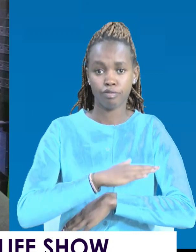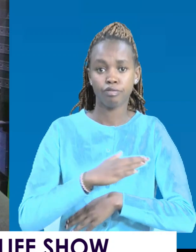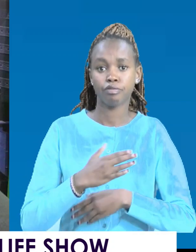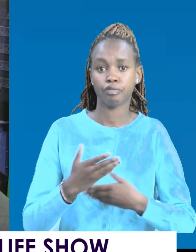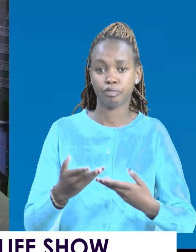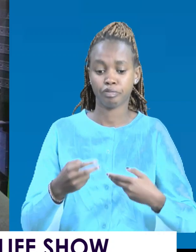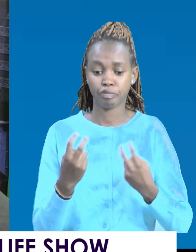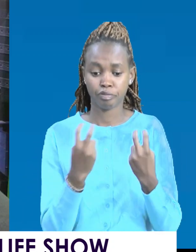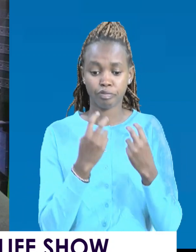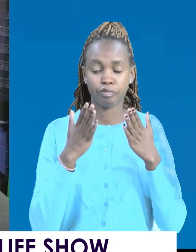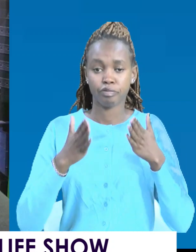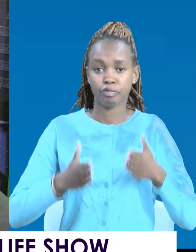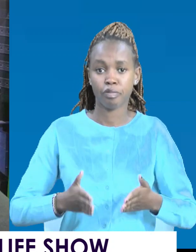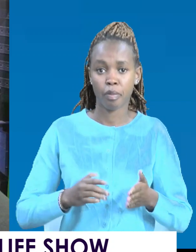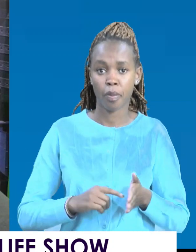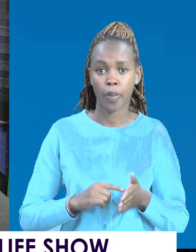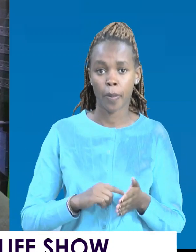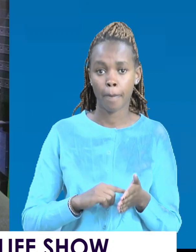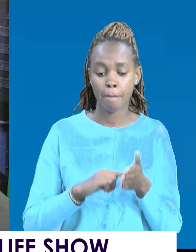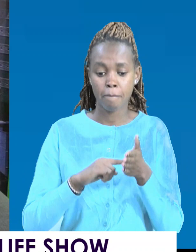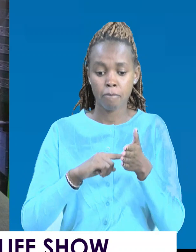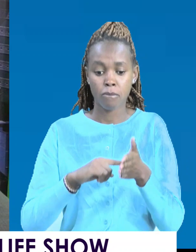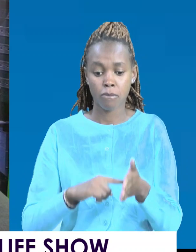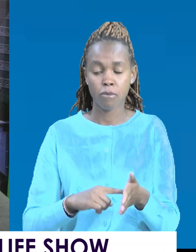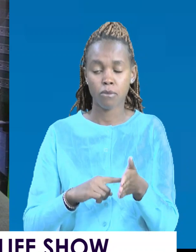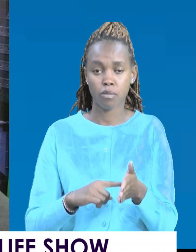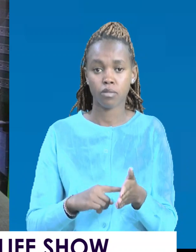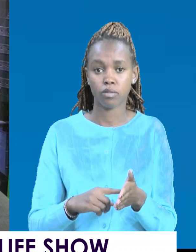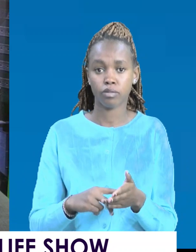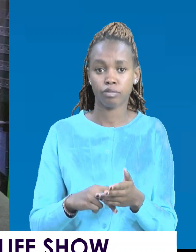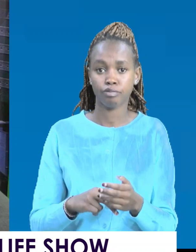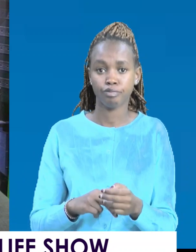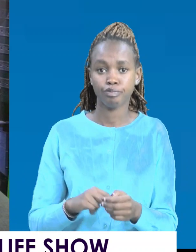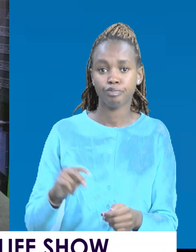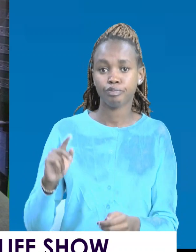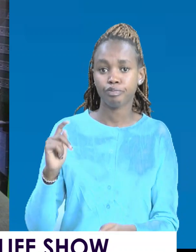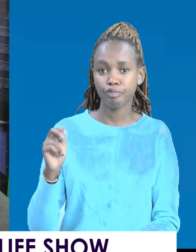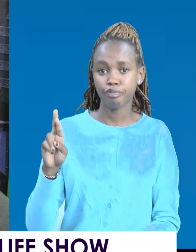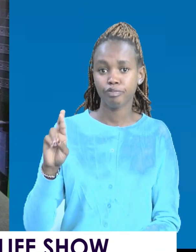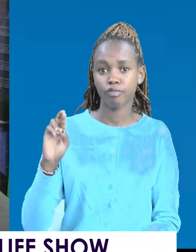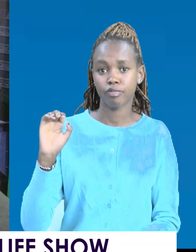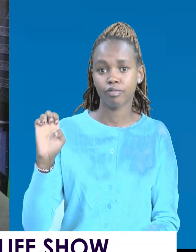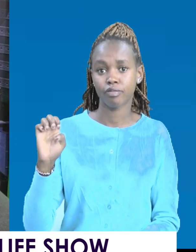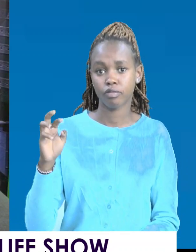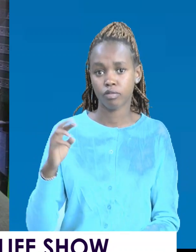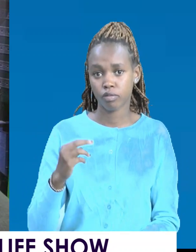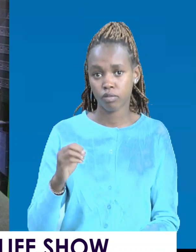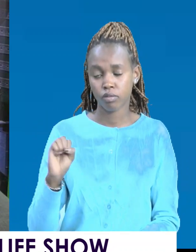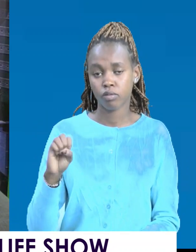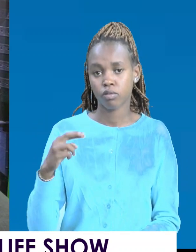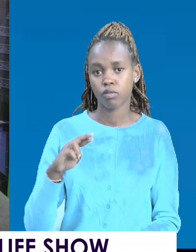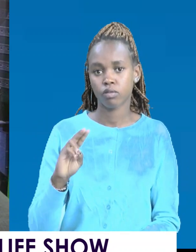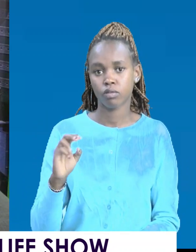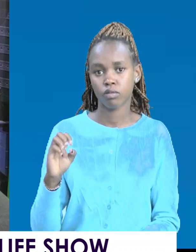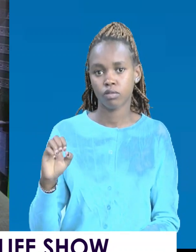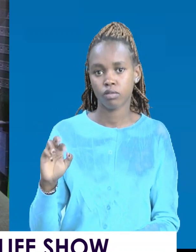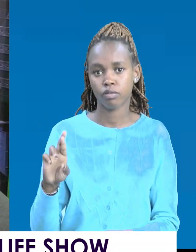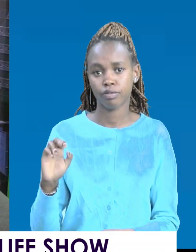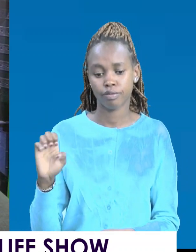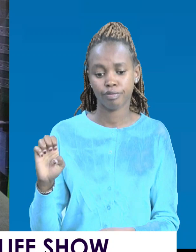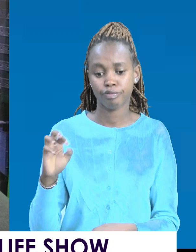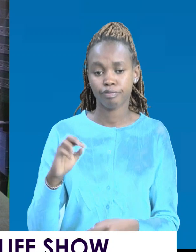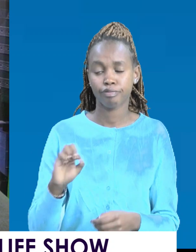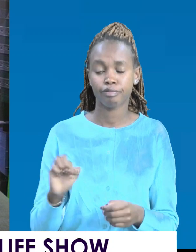Welcome back, viewers. This is the Treasures of Life show, and my